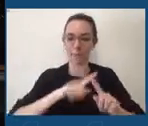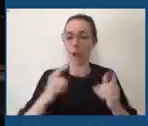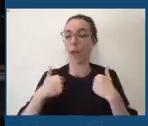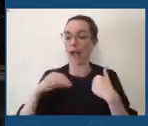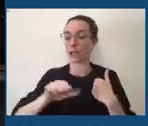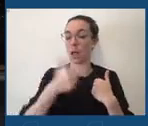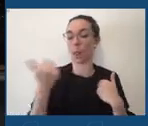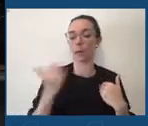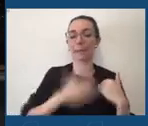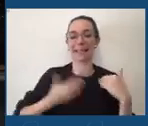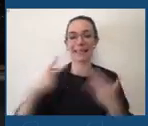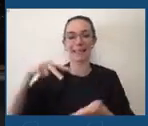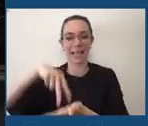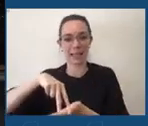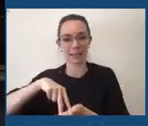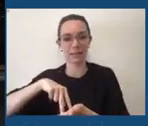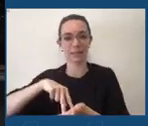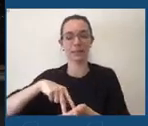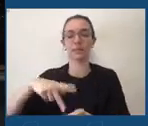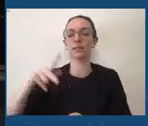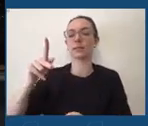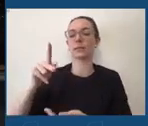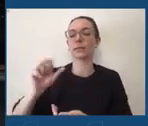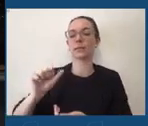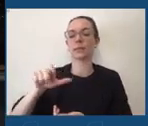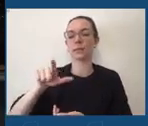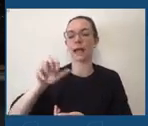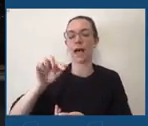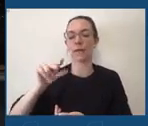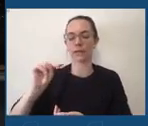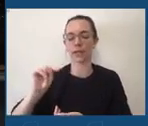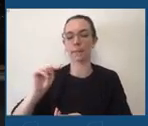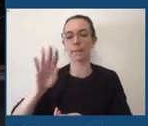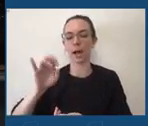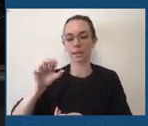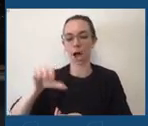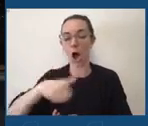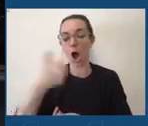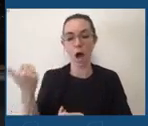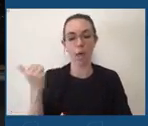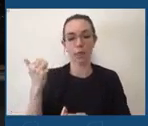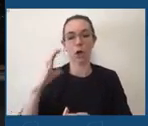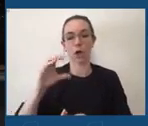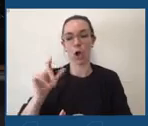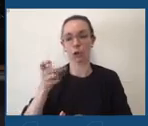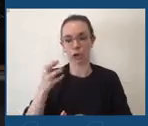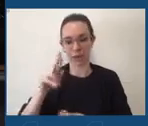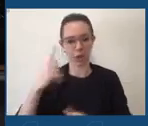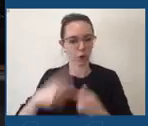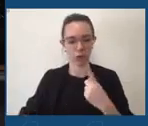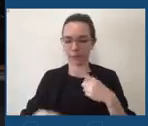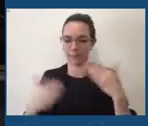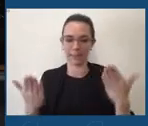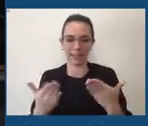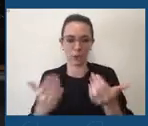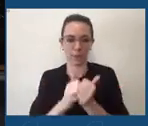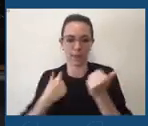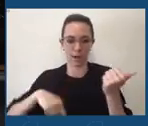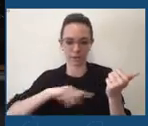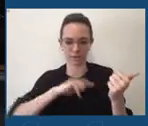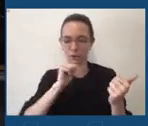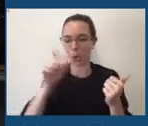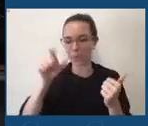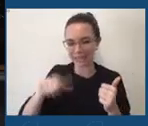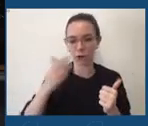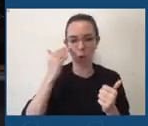The Reverend Calvin O. Butts is our other co-chair, and he couldn't be with us today. You don't need to know the details, but